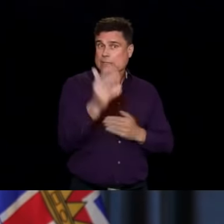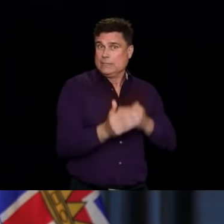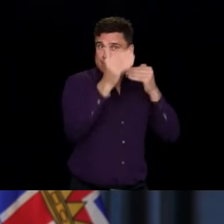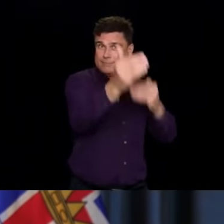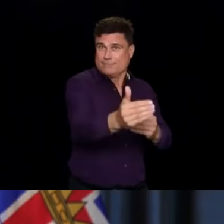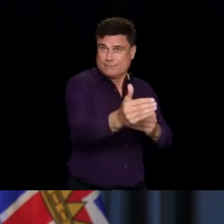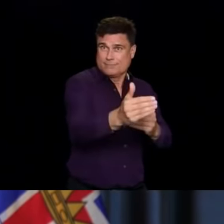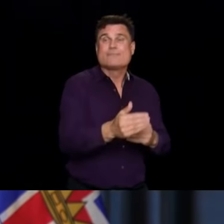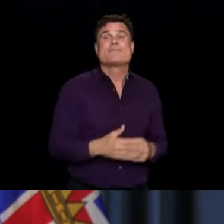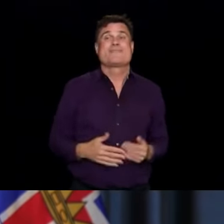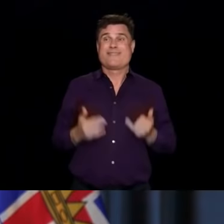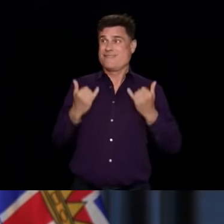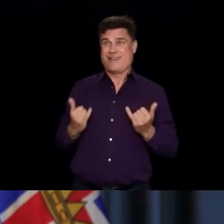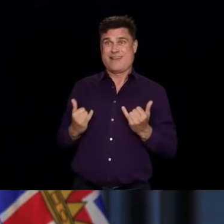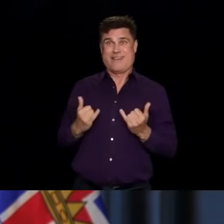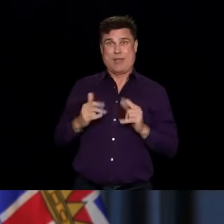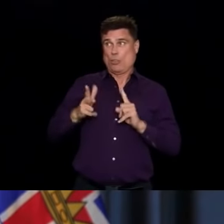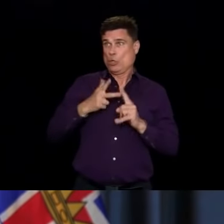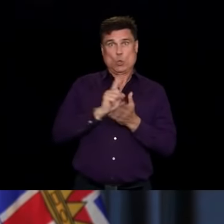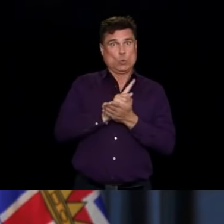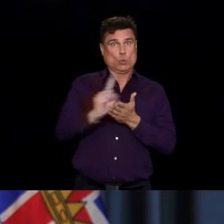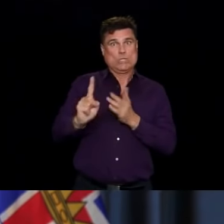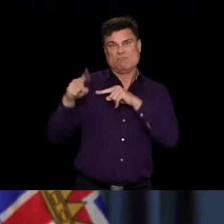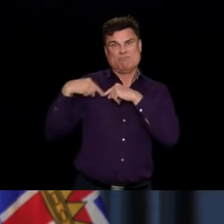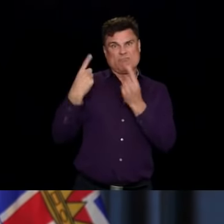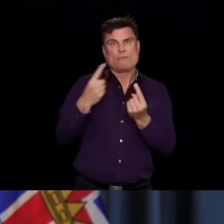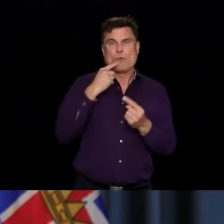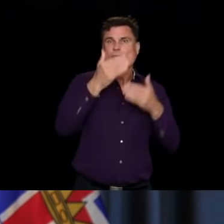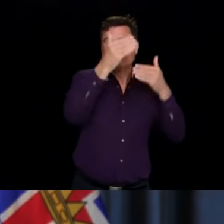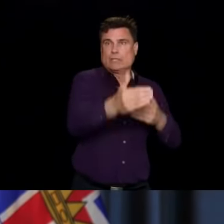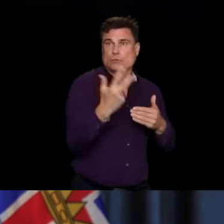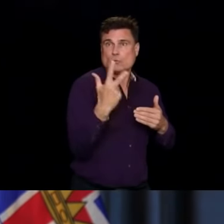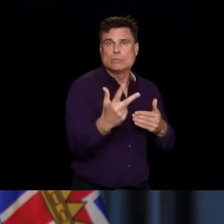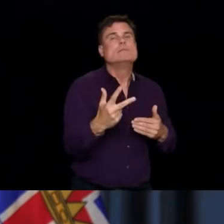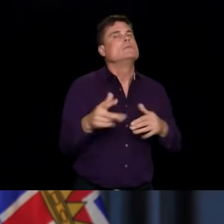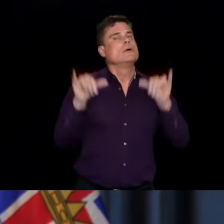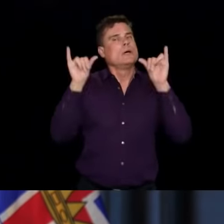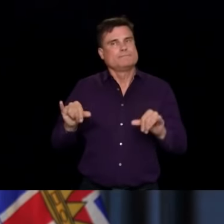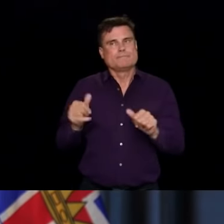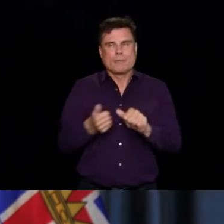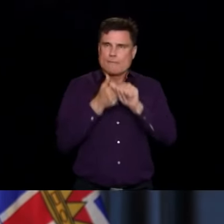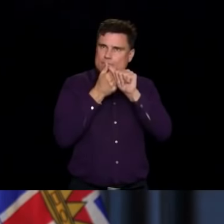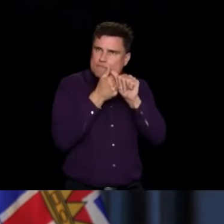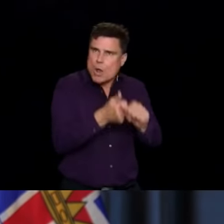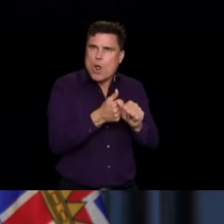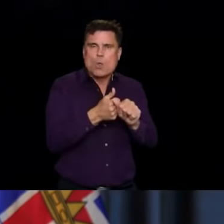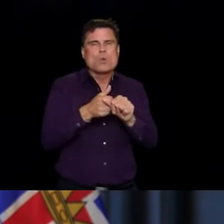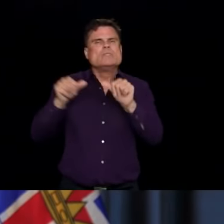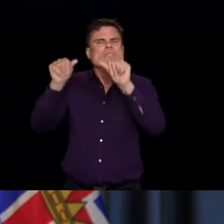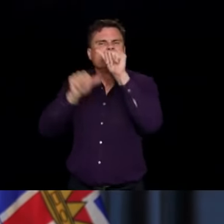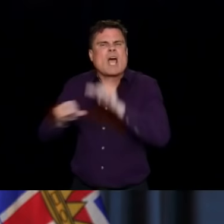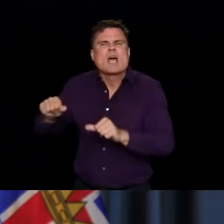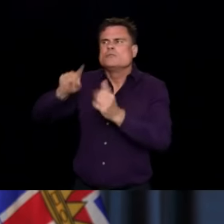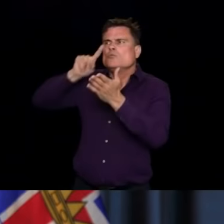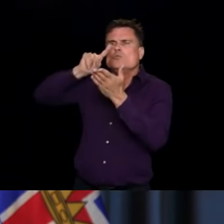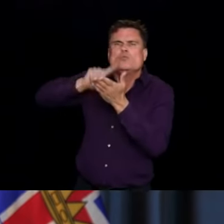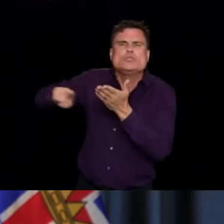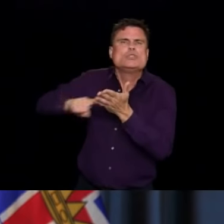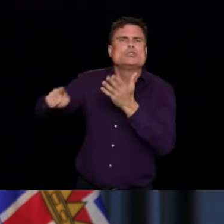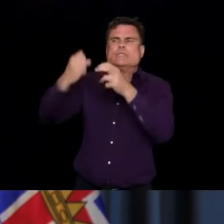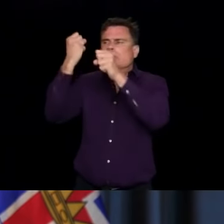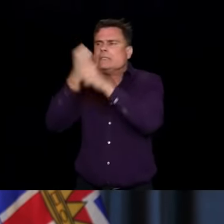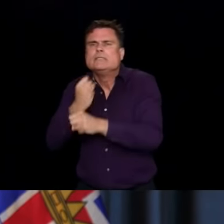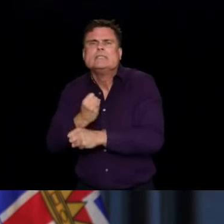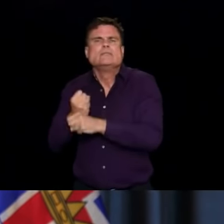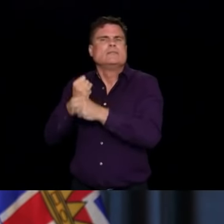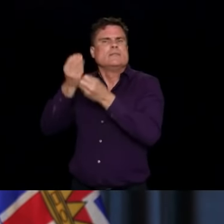third week of this transition, one guided by science, prudence, and care, our commitment to stopping the spread stands. We know